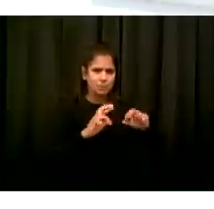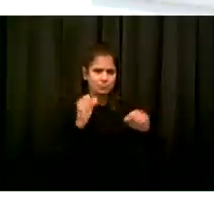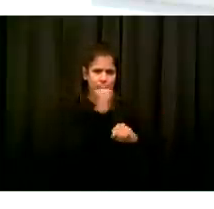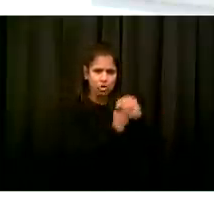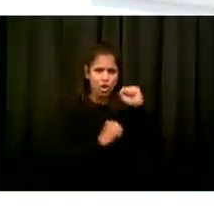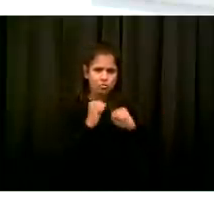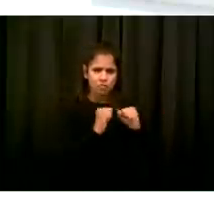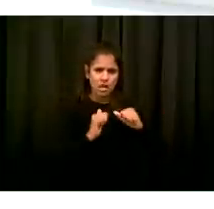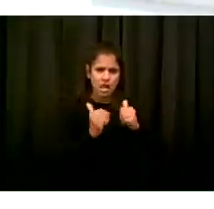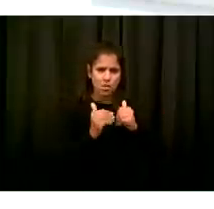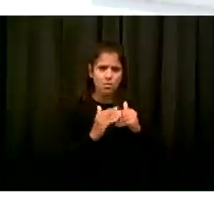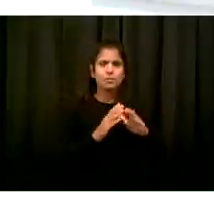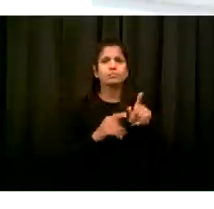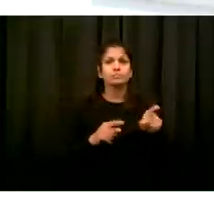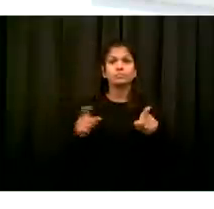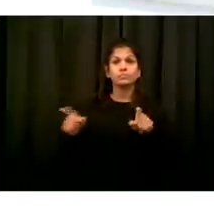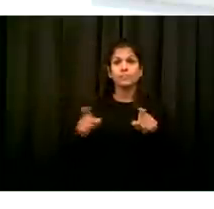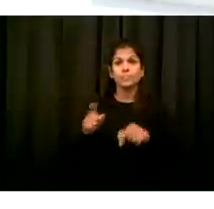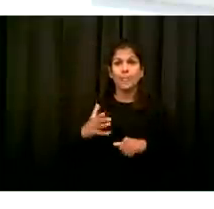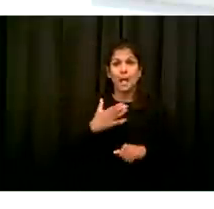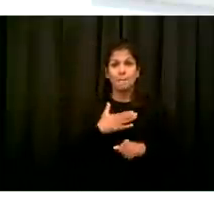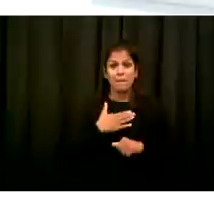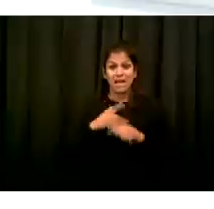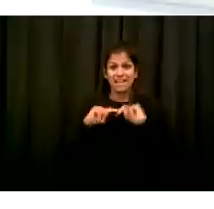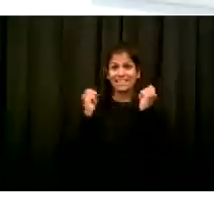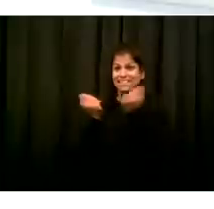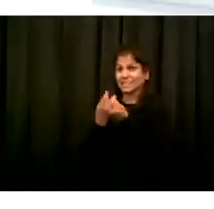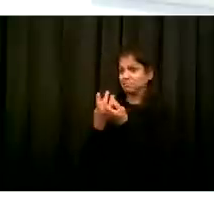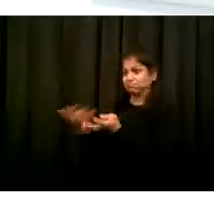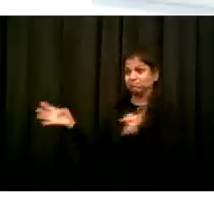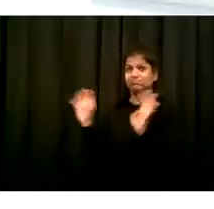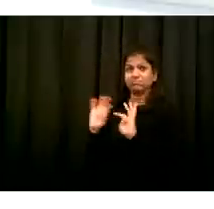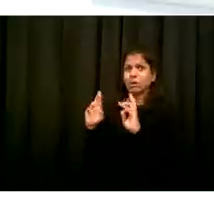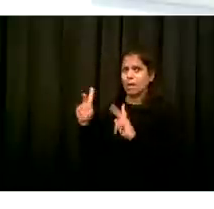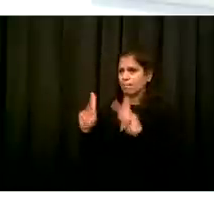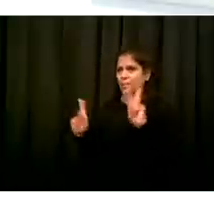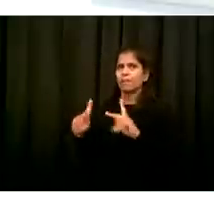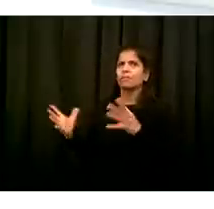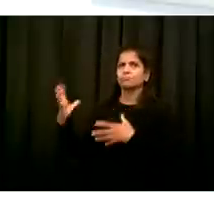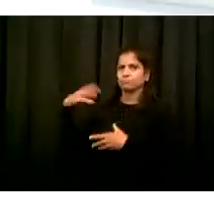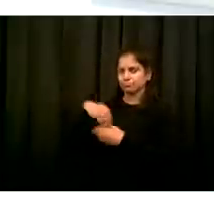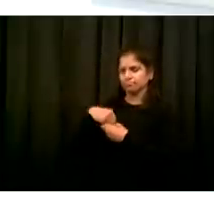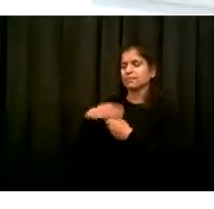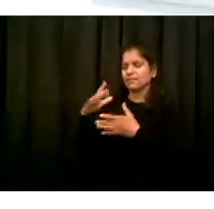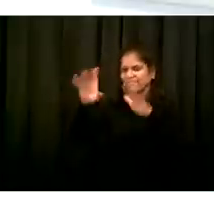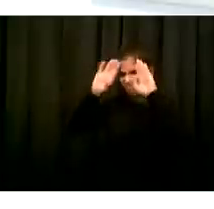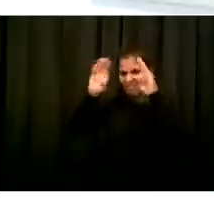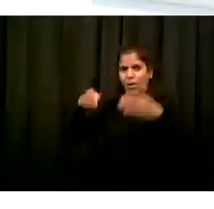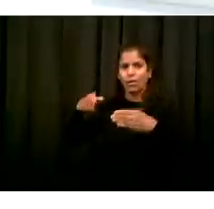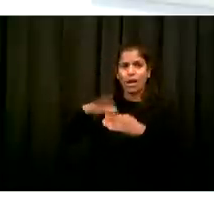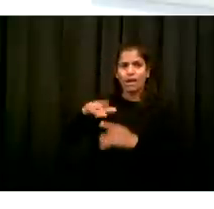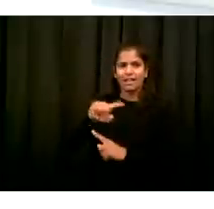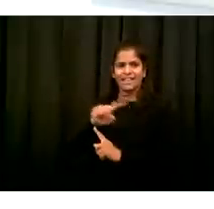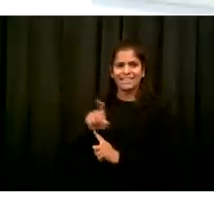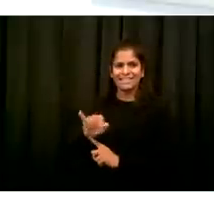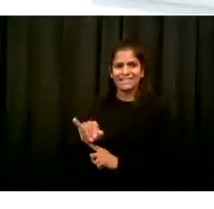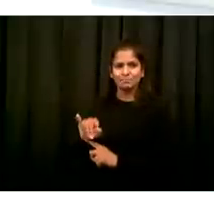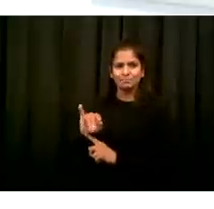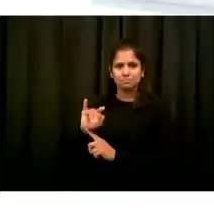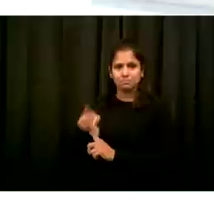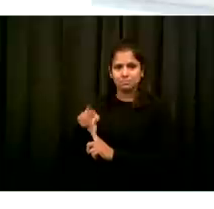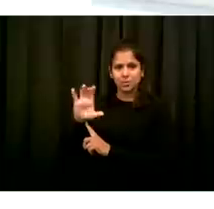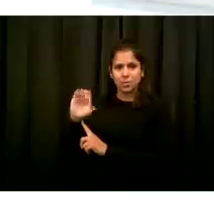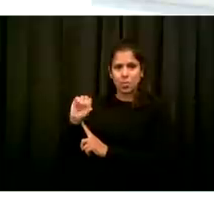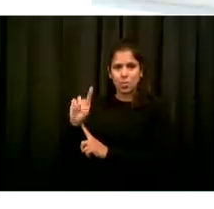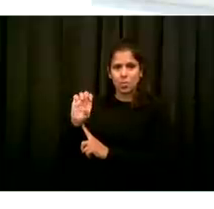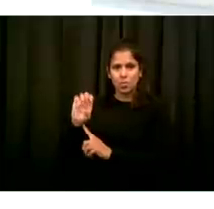best geographic way to set the boundaries for what we're moving forward with. I'll say two more things.